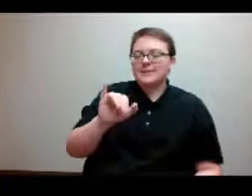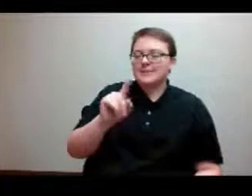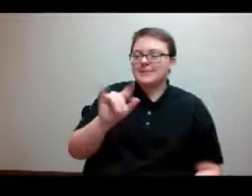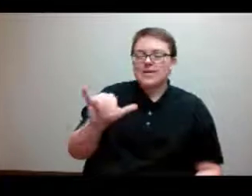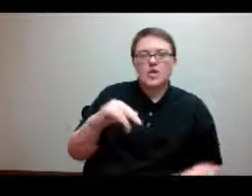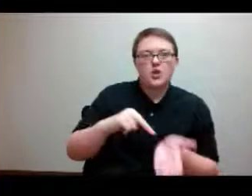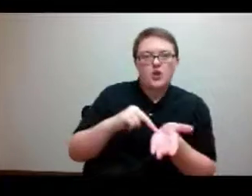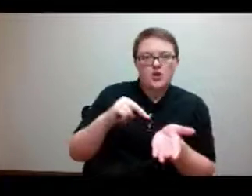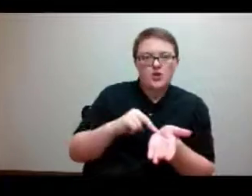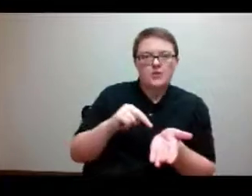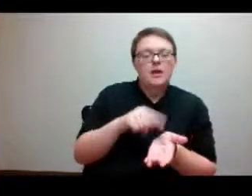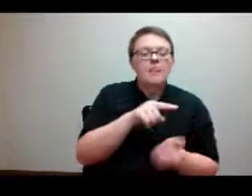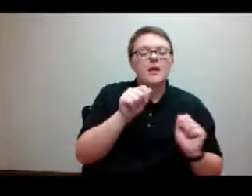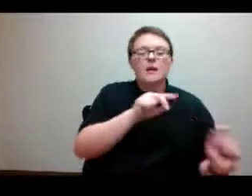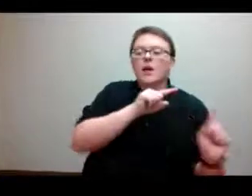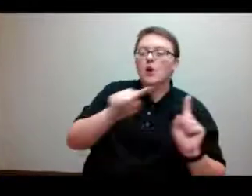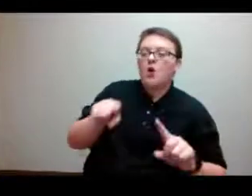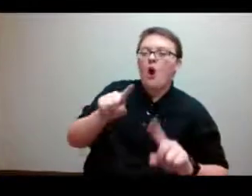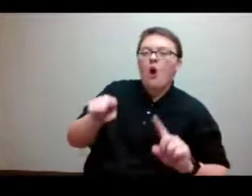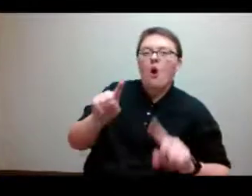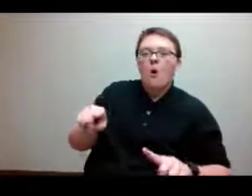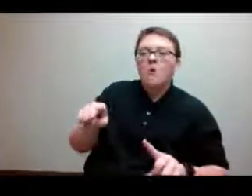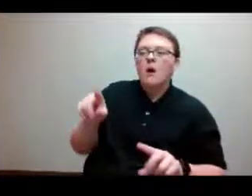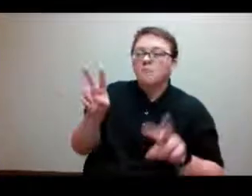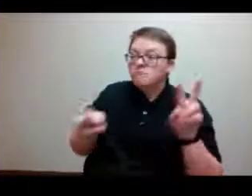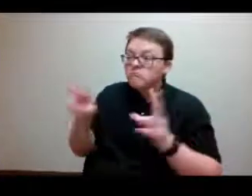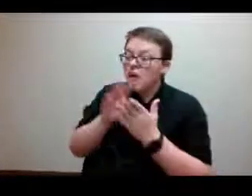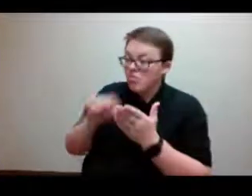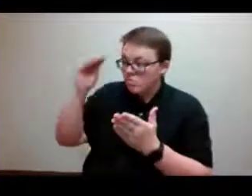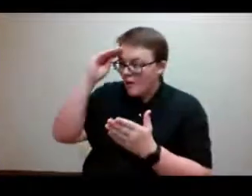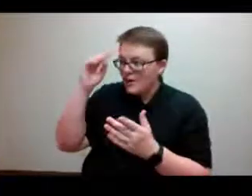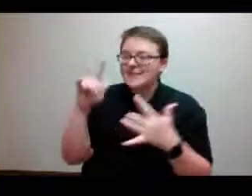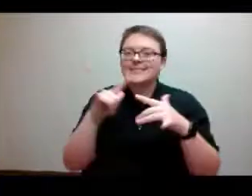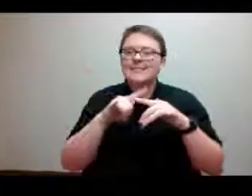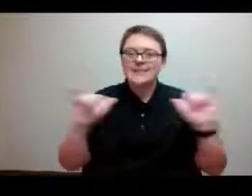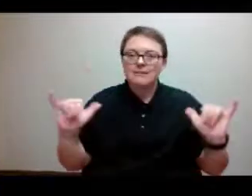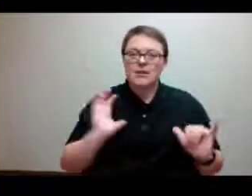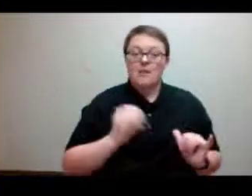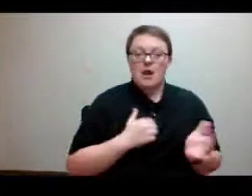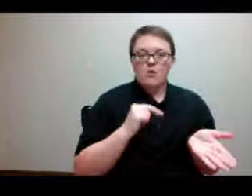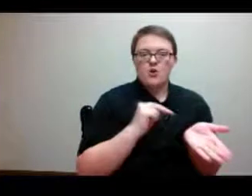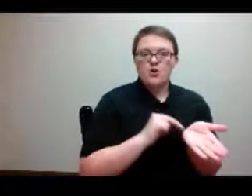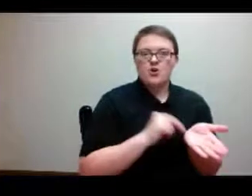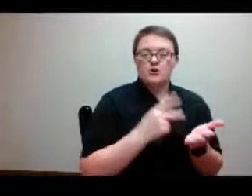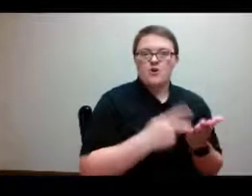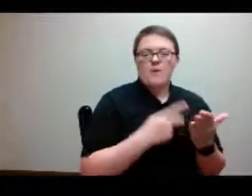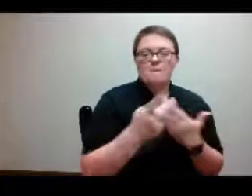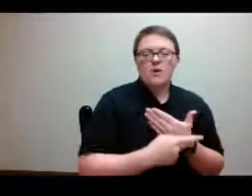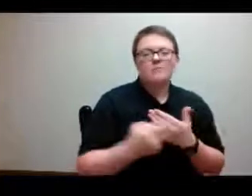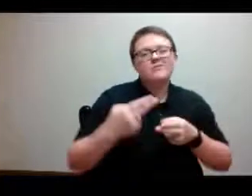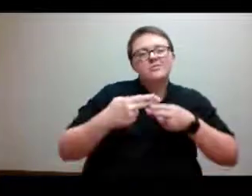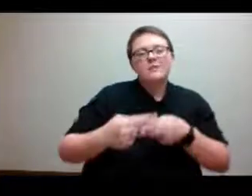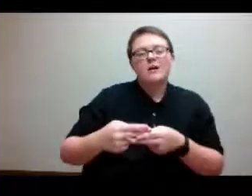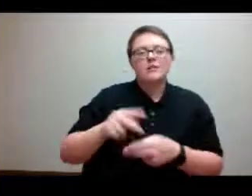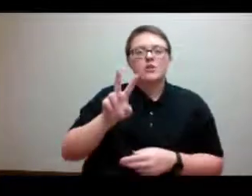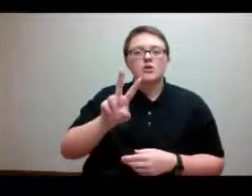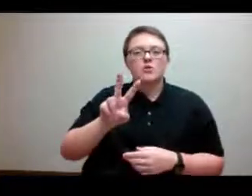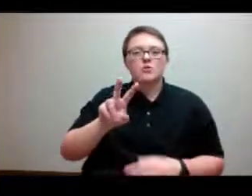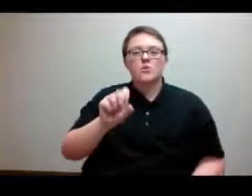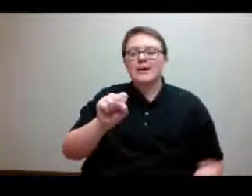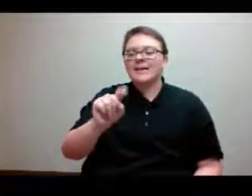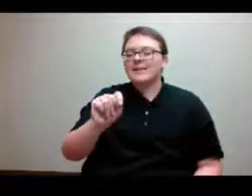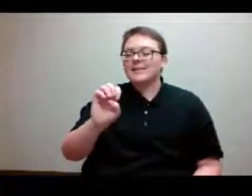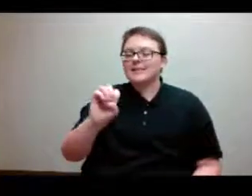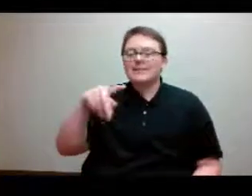instruction at Medical City, but they're simultaneously in our nursing program called a 2-step program. It's